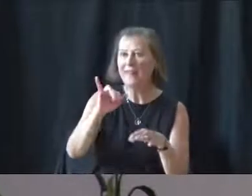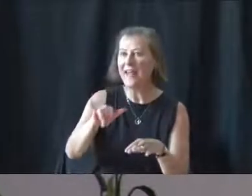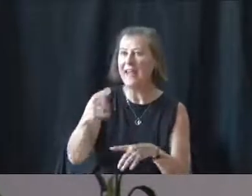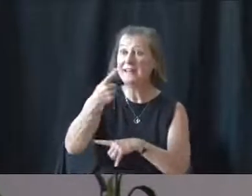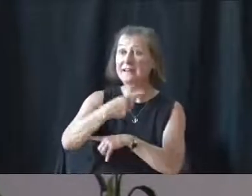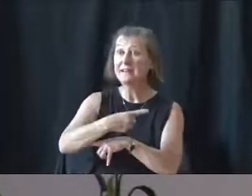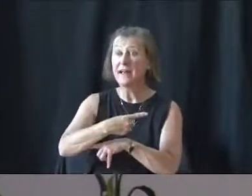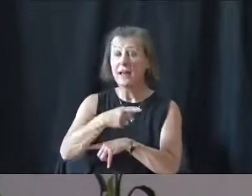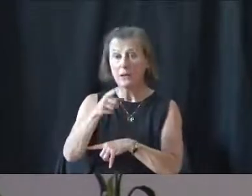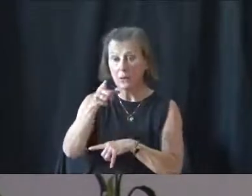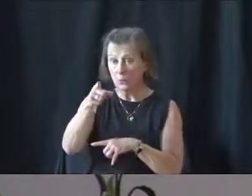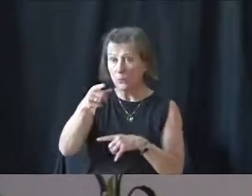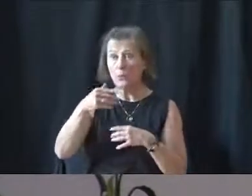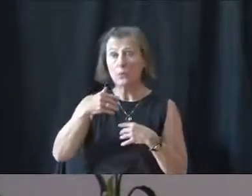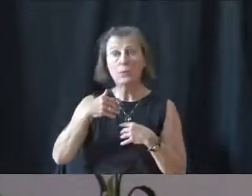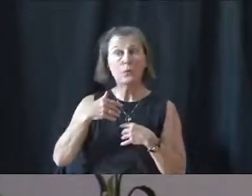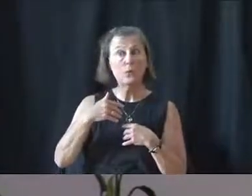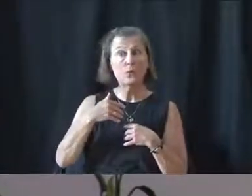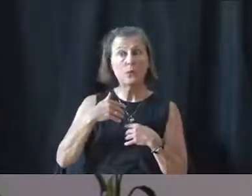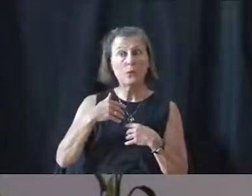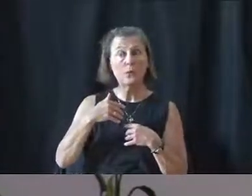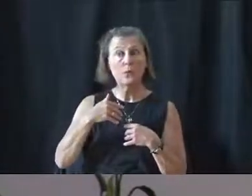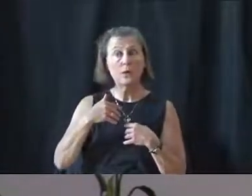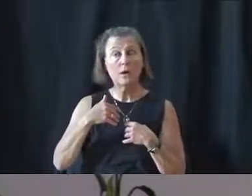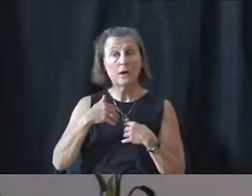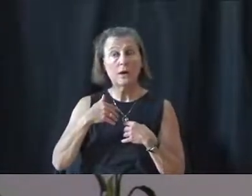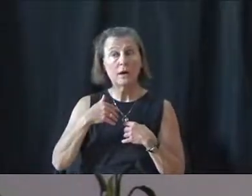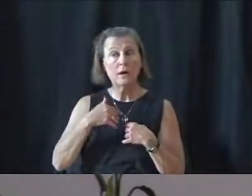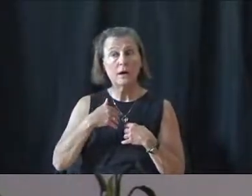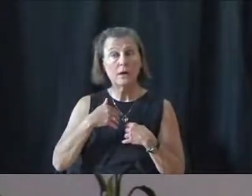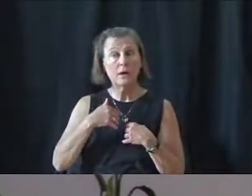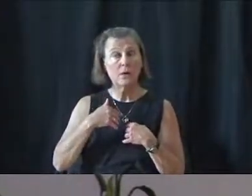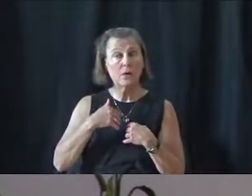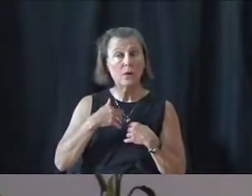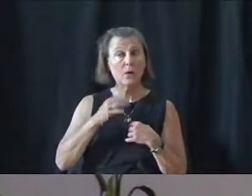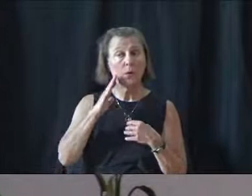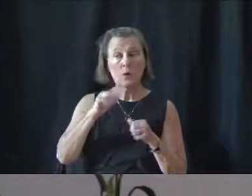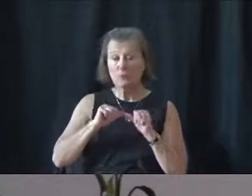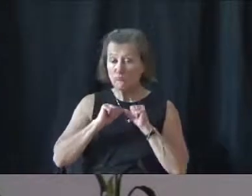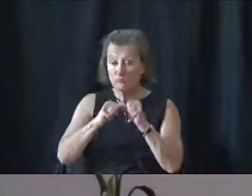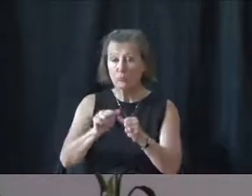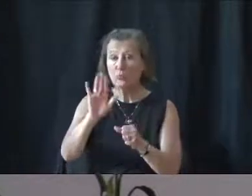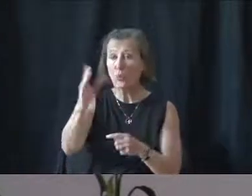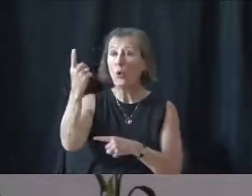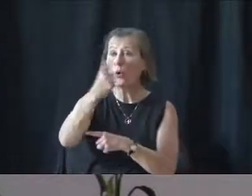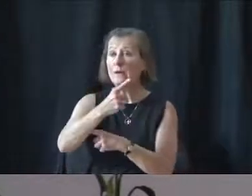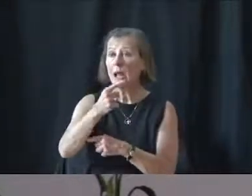You will have an ordinary day oblivious to the presence of this spirit.